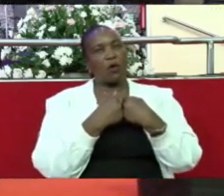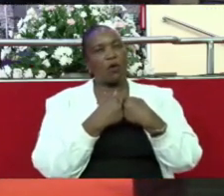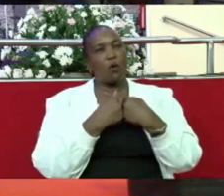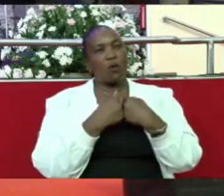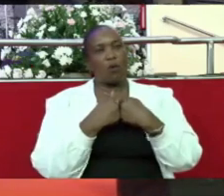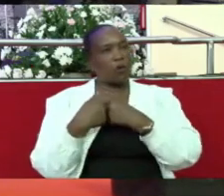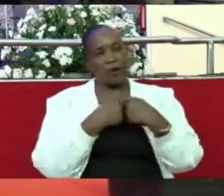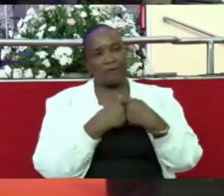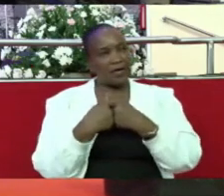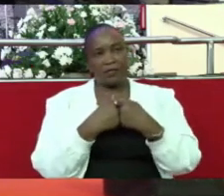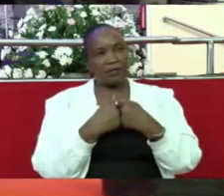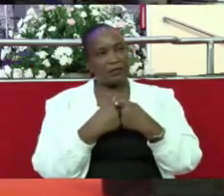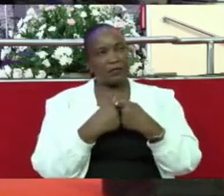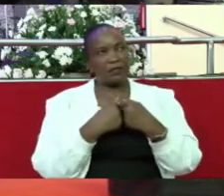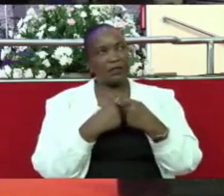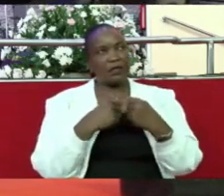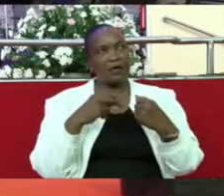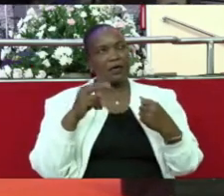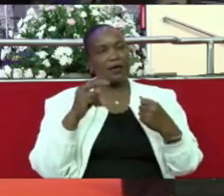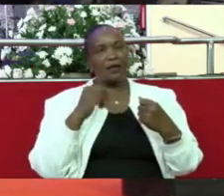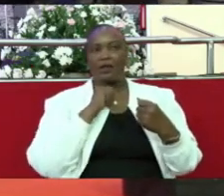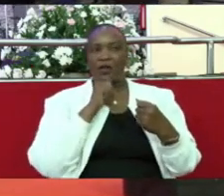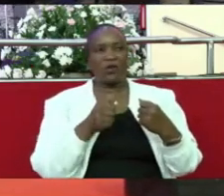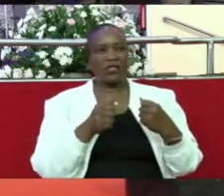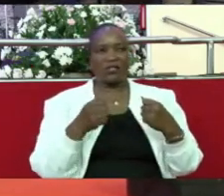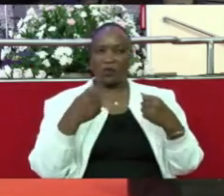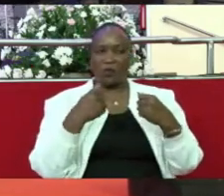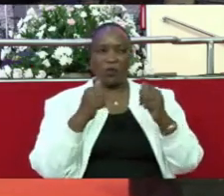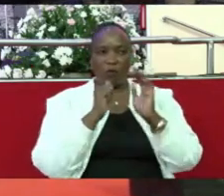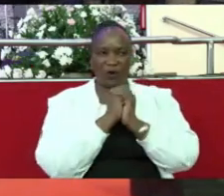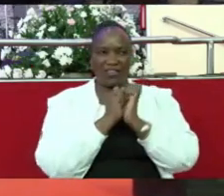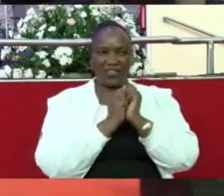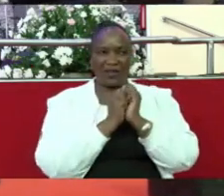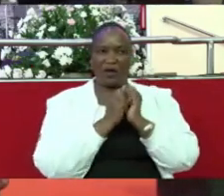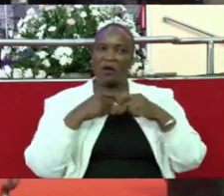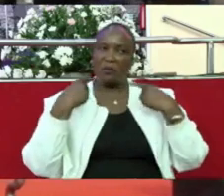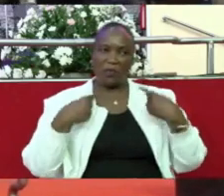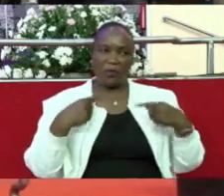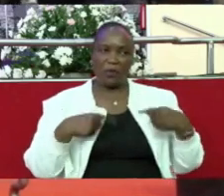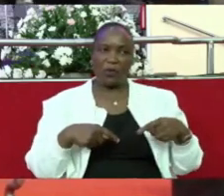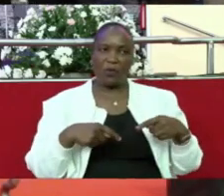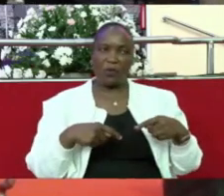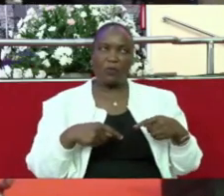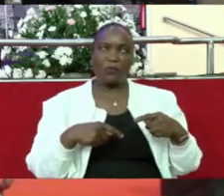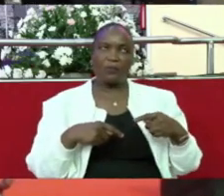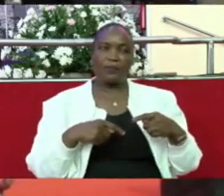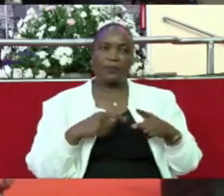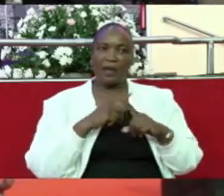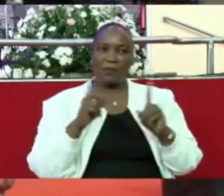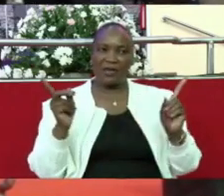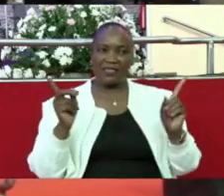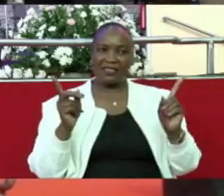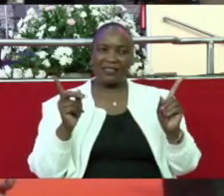ambao wako na vita vyao vionekanavyo. Because the good thing is that the Lord has given us weapon. Kwa sababu Bwana Mungu ametupatia vyombo ama